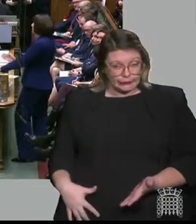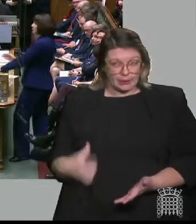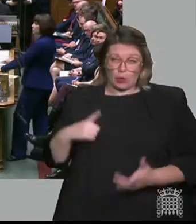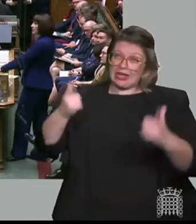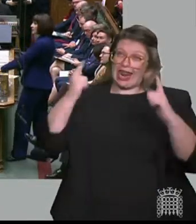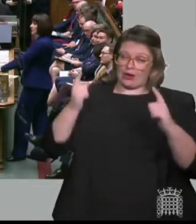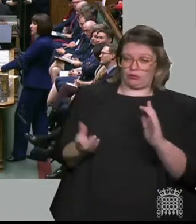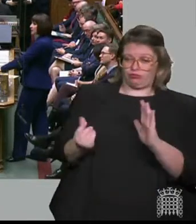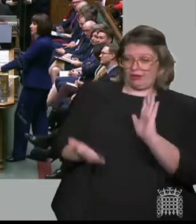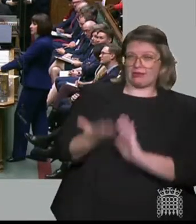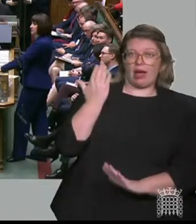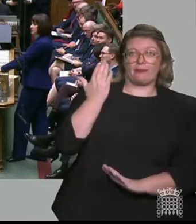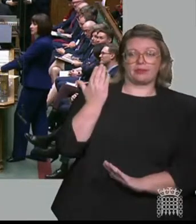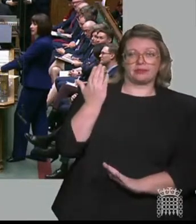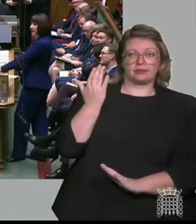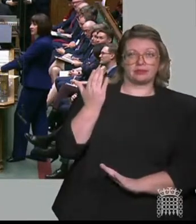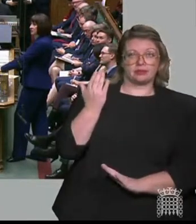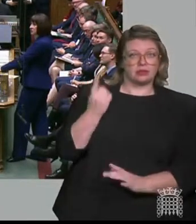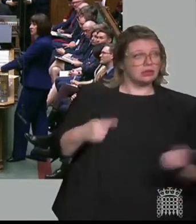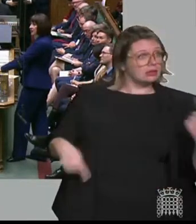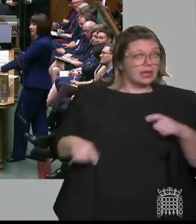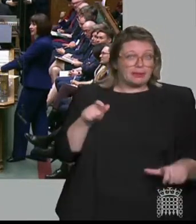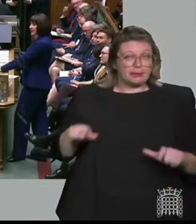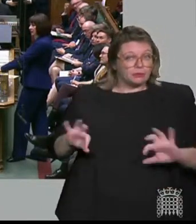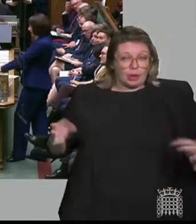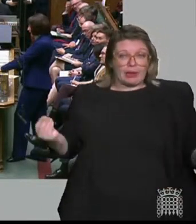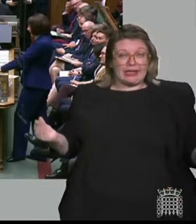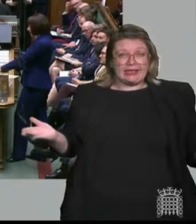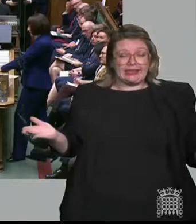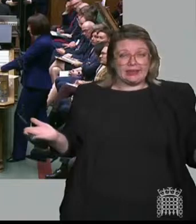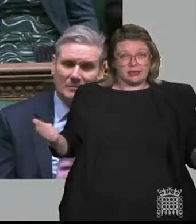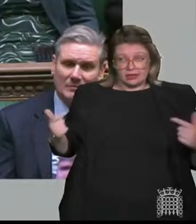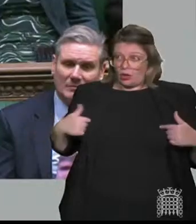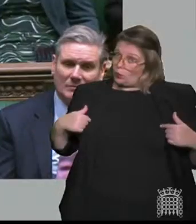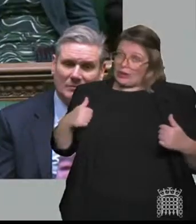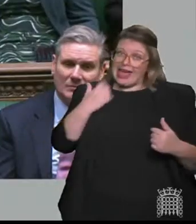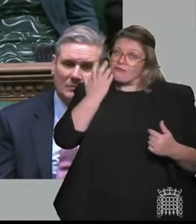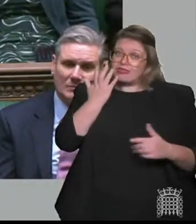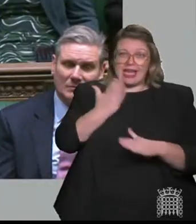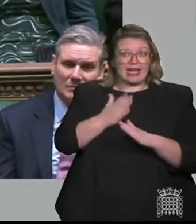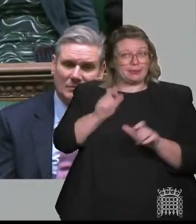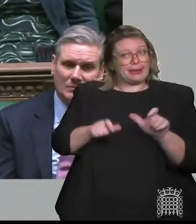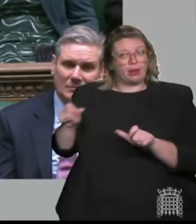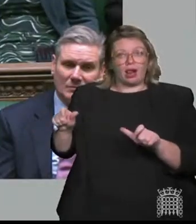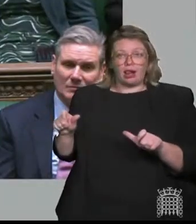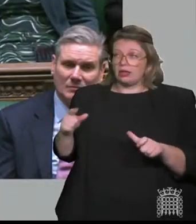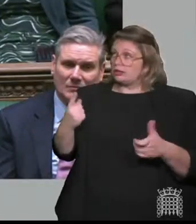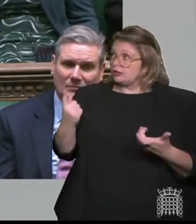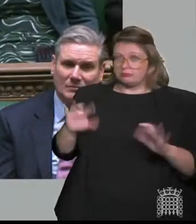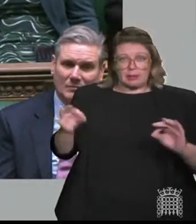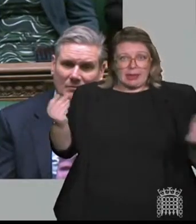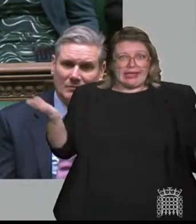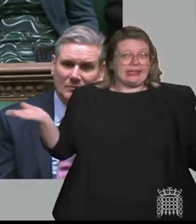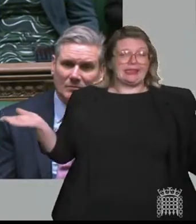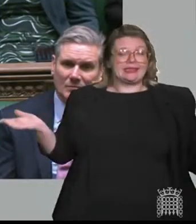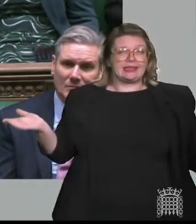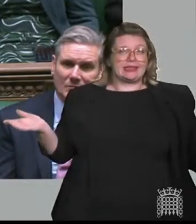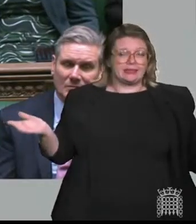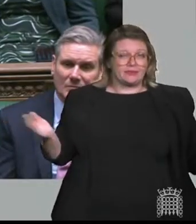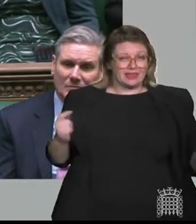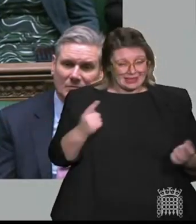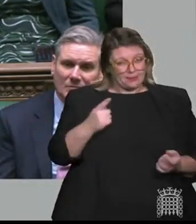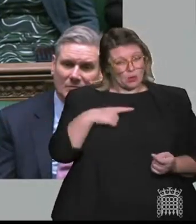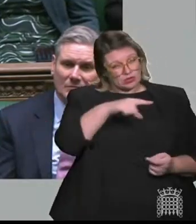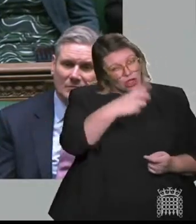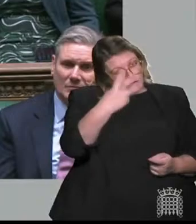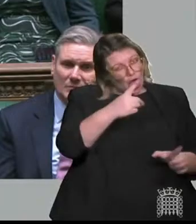Speaker, working people just don't have this sort of money lying around. But this is what we've come to after 13 years